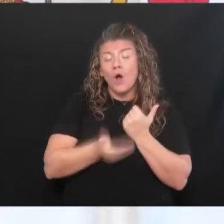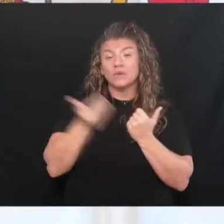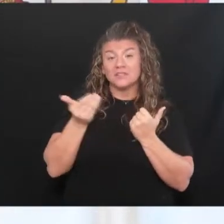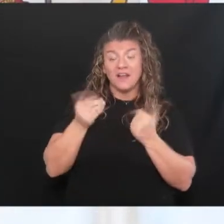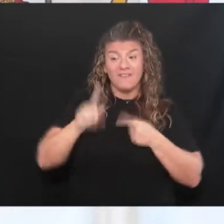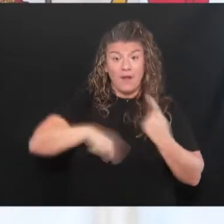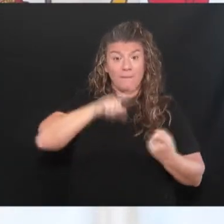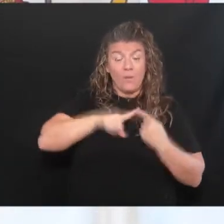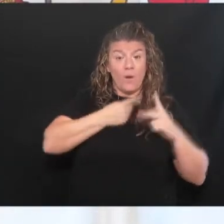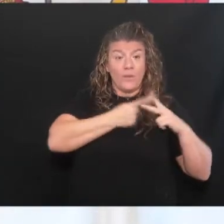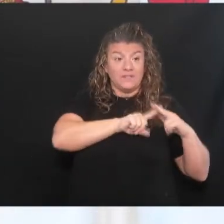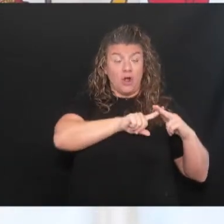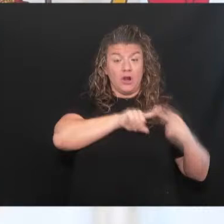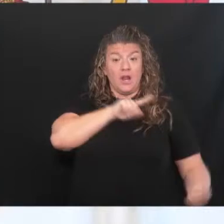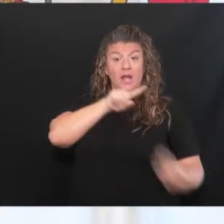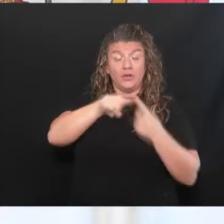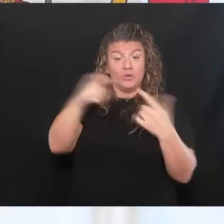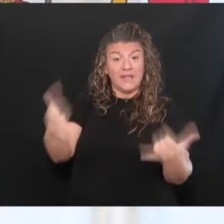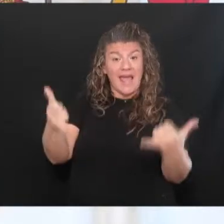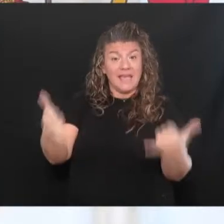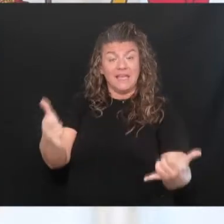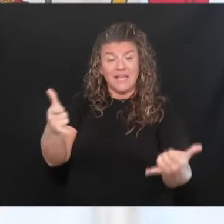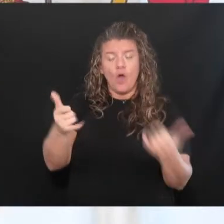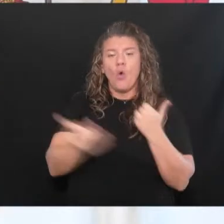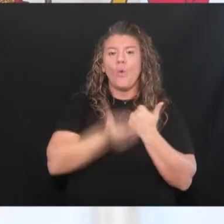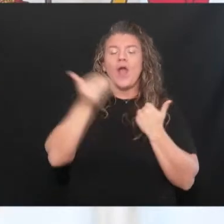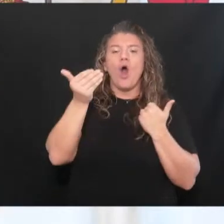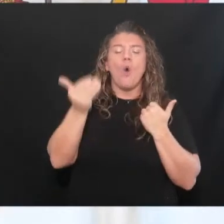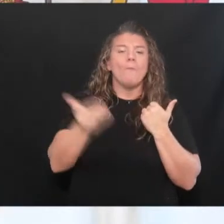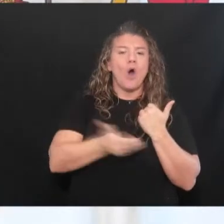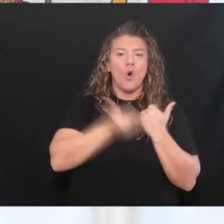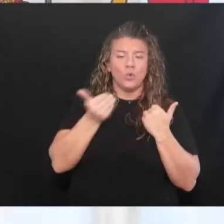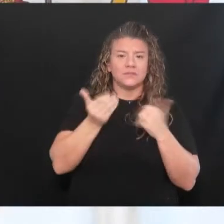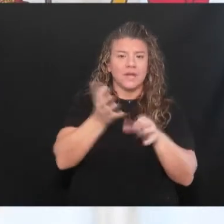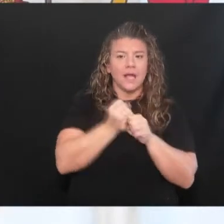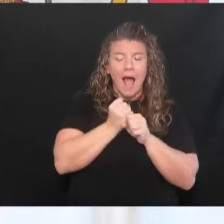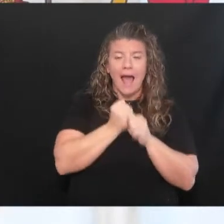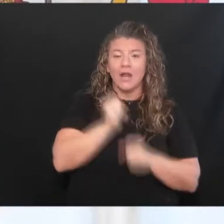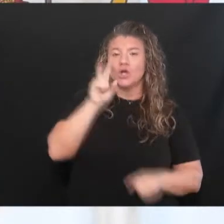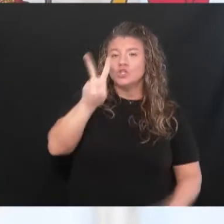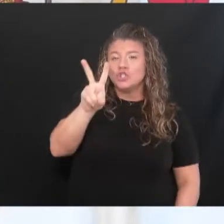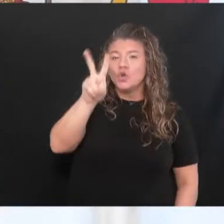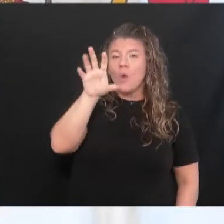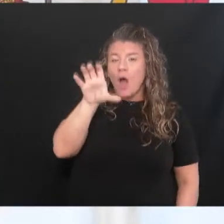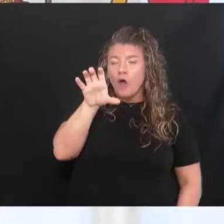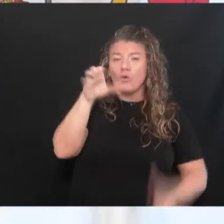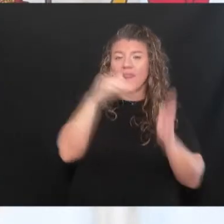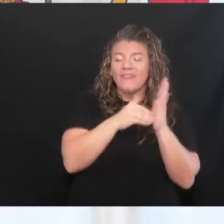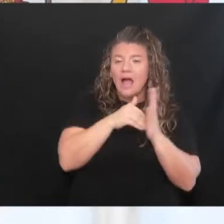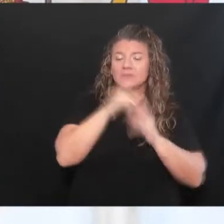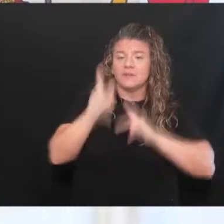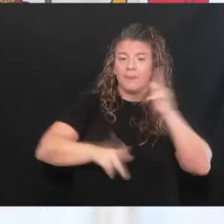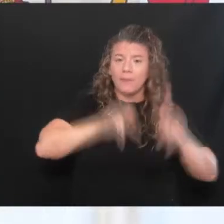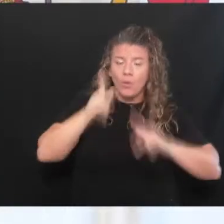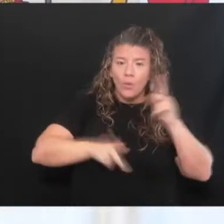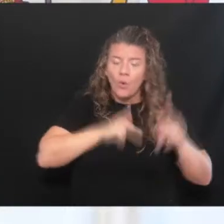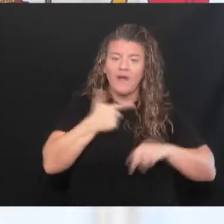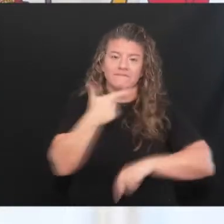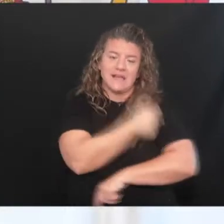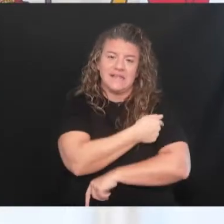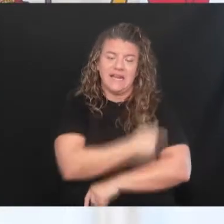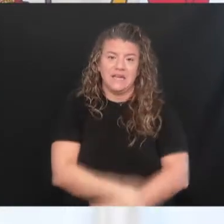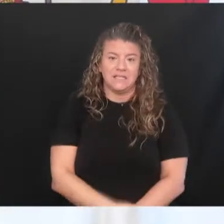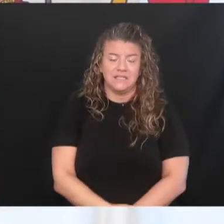we started to today, we almost got 200,000 people